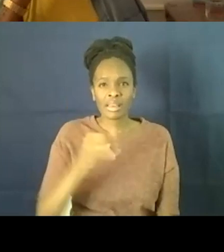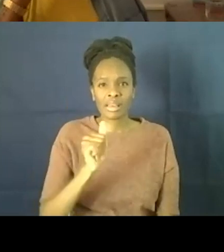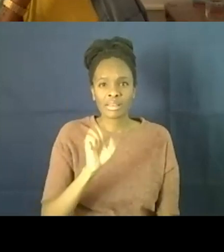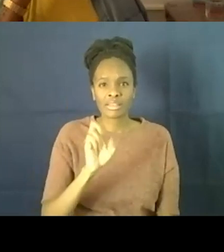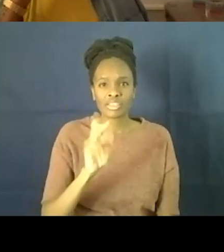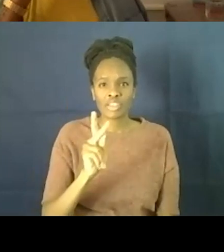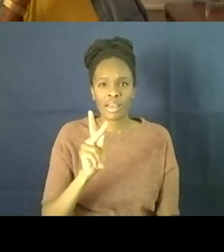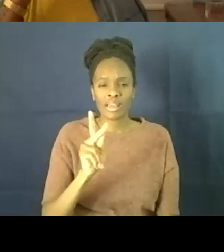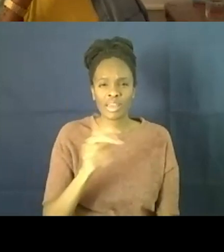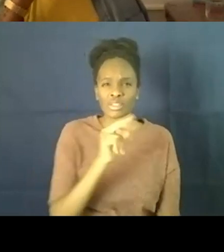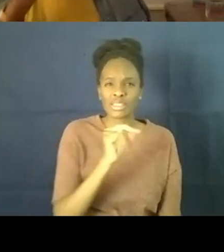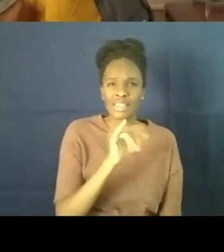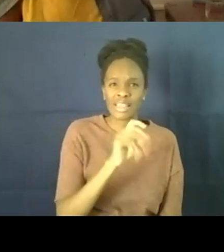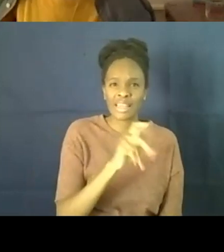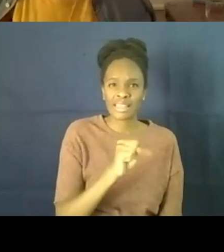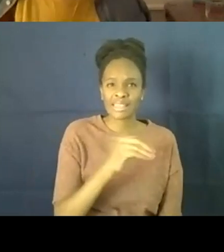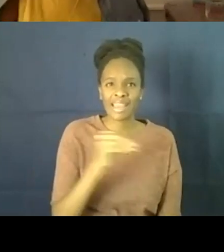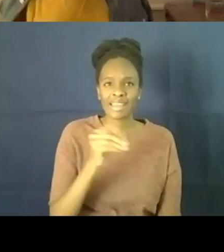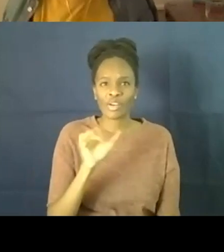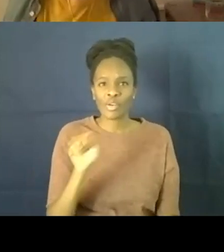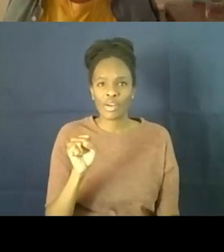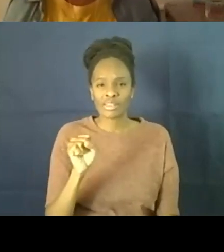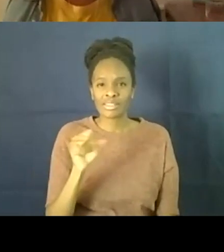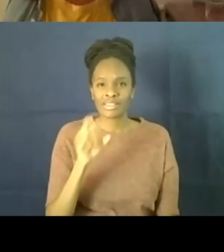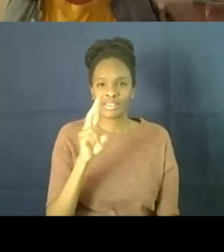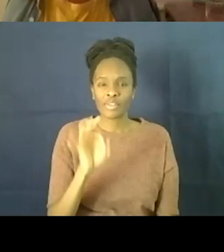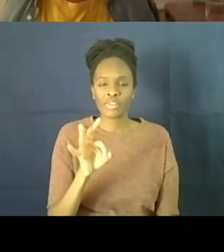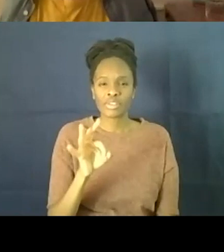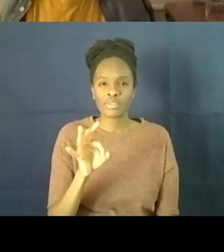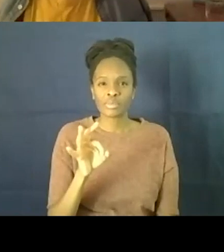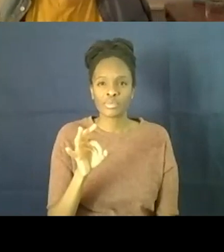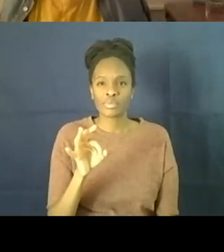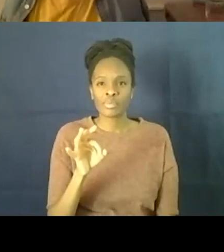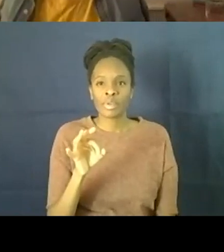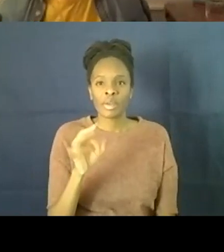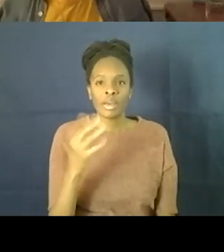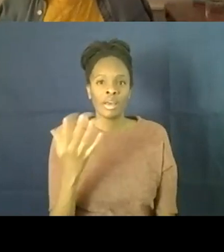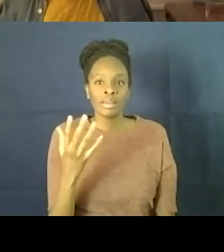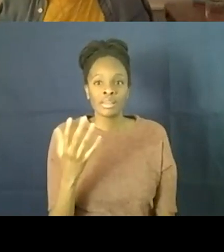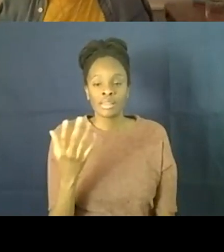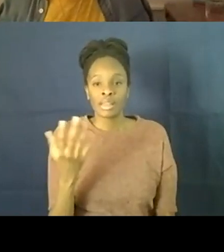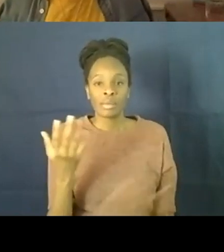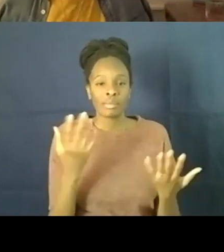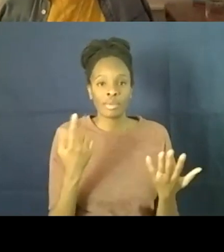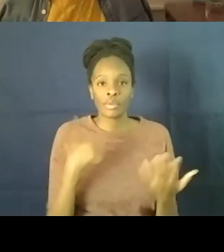right? used as the reference. So it wasn't